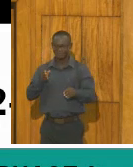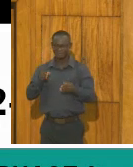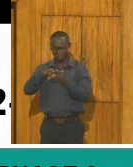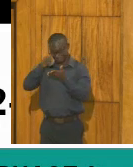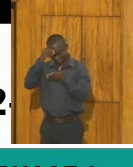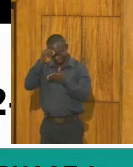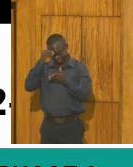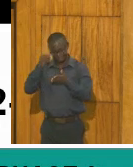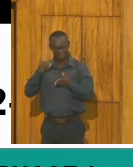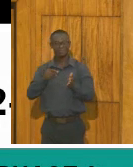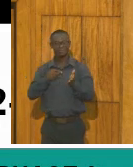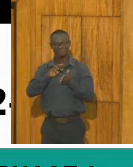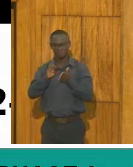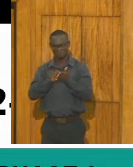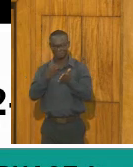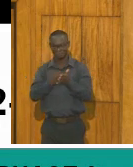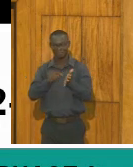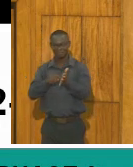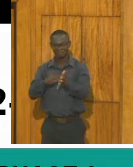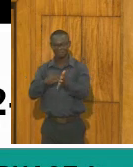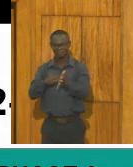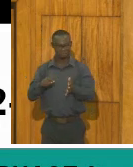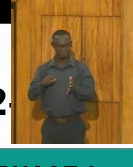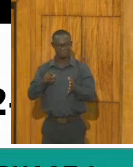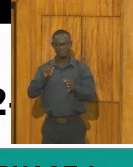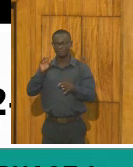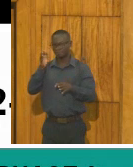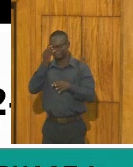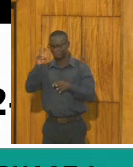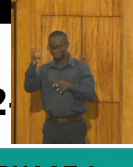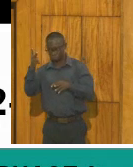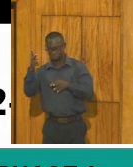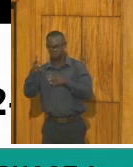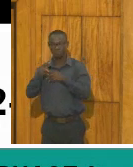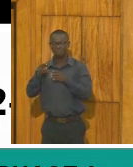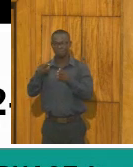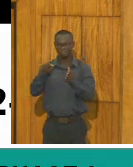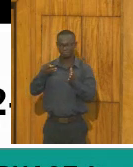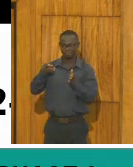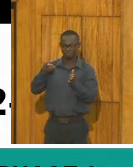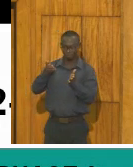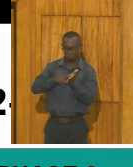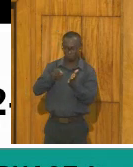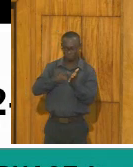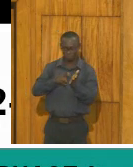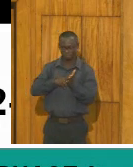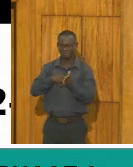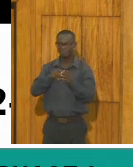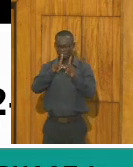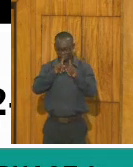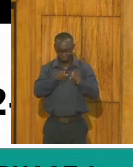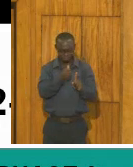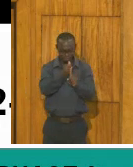established a verification panel. And then the phase 2, which was the laboratory verification, we tested each candidate